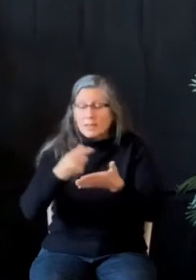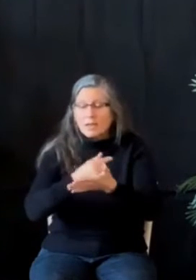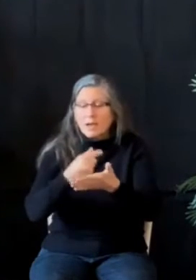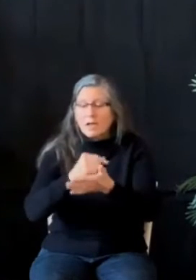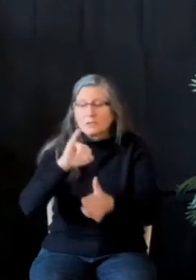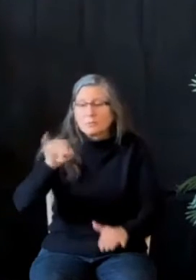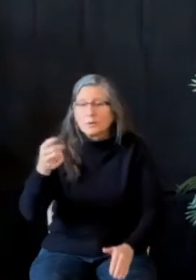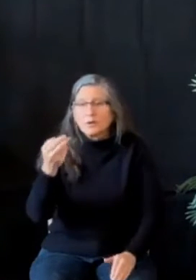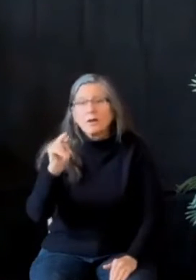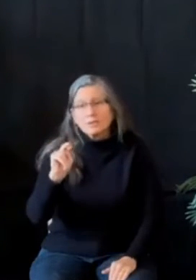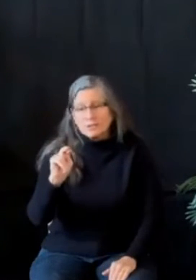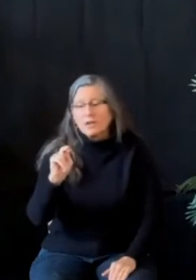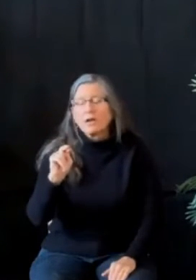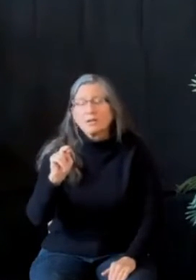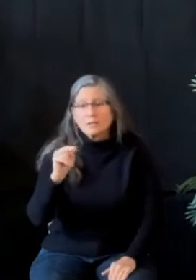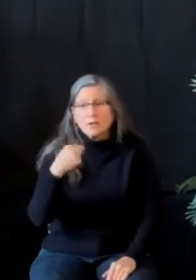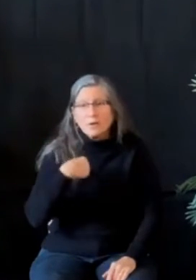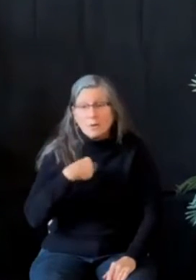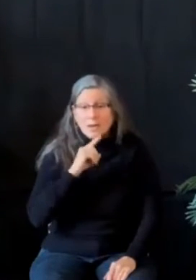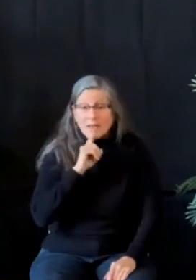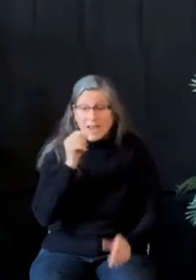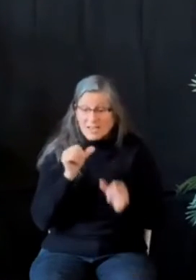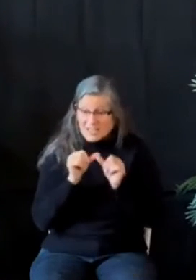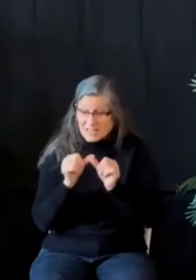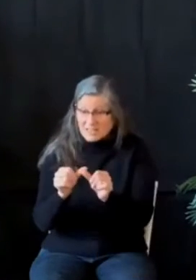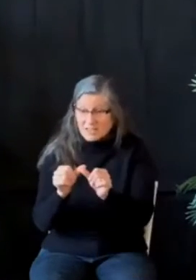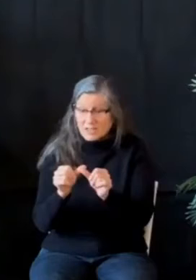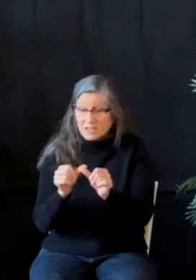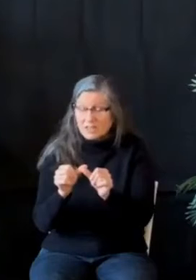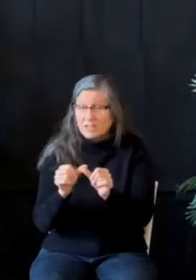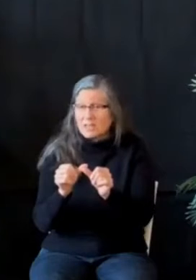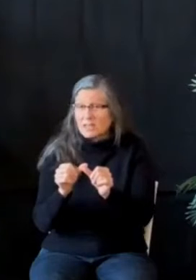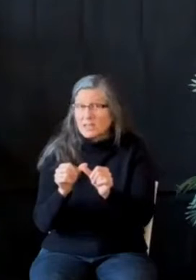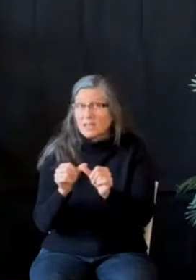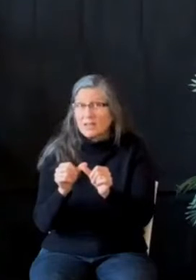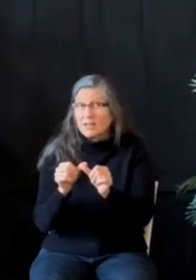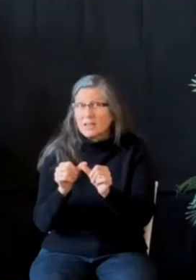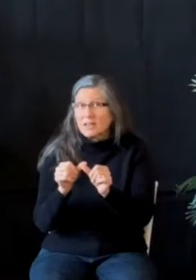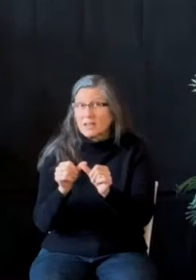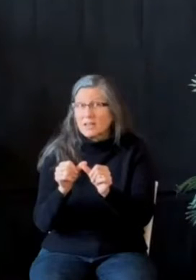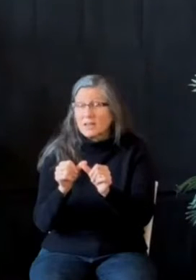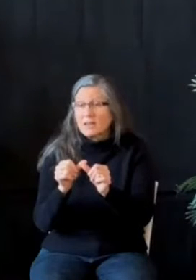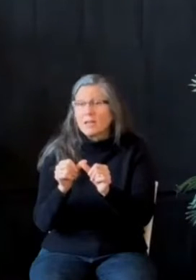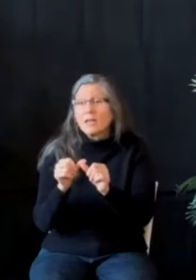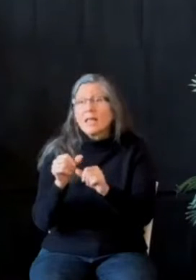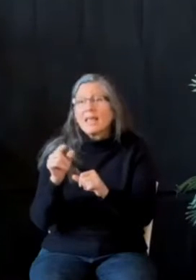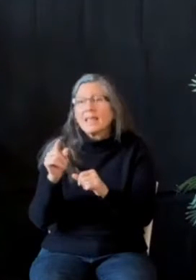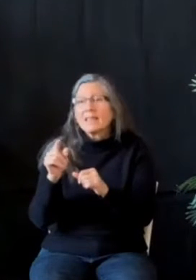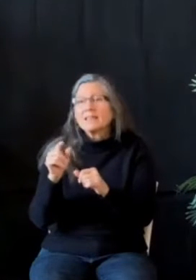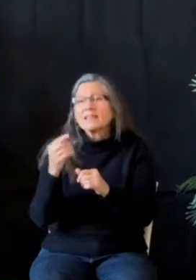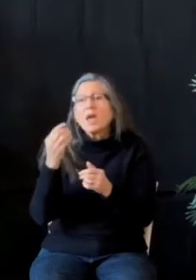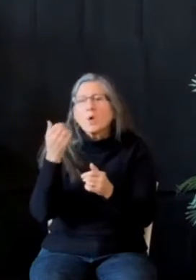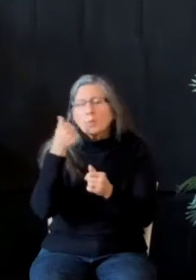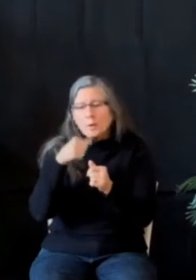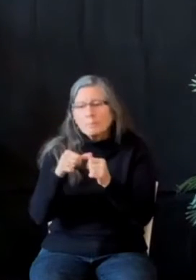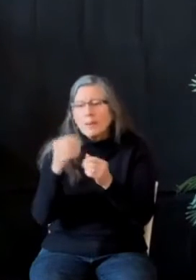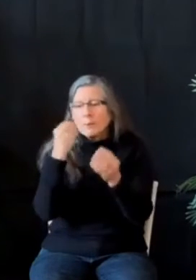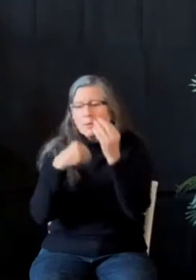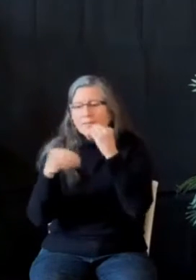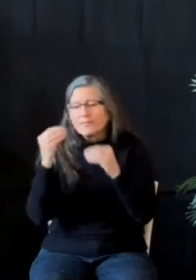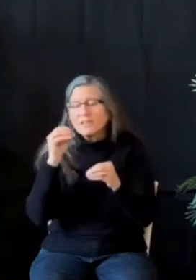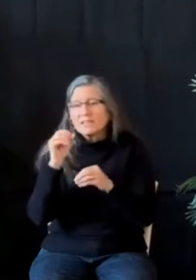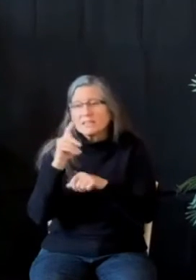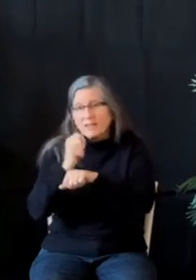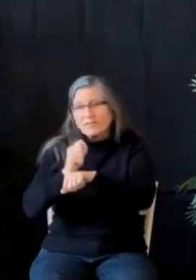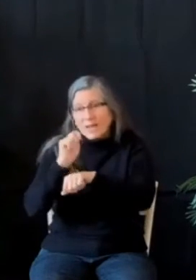John. We're actually going to continue in the Feast of Tabernacles. Remember last week we talked about the Feast